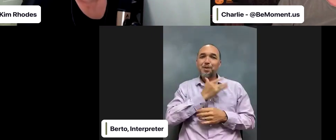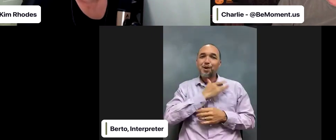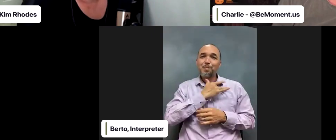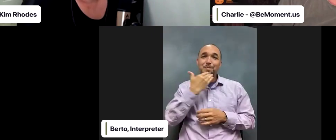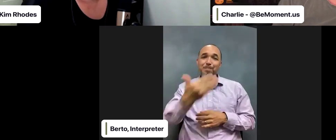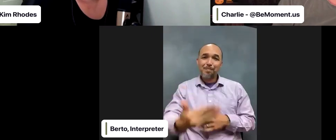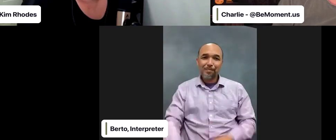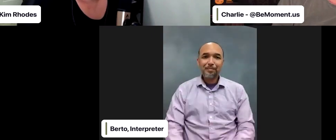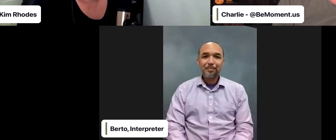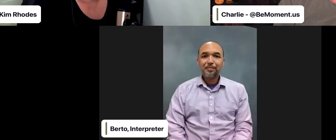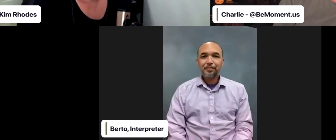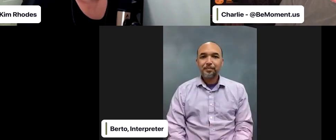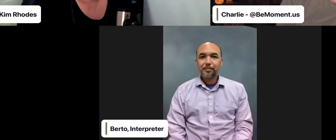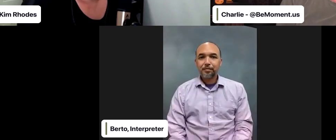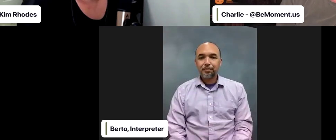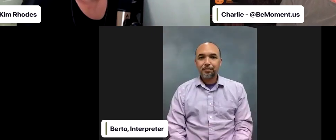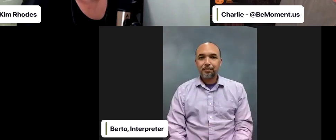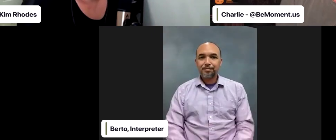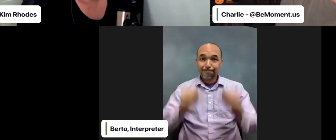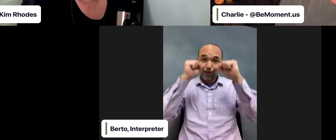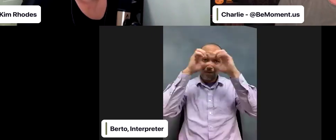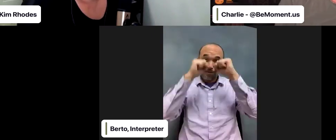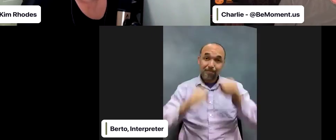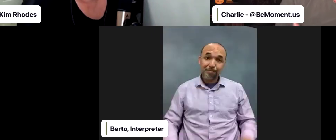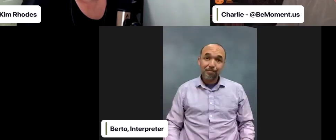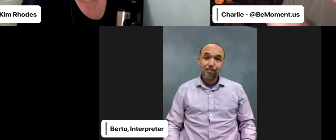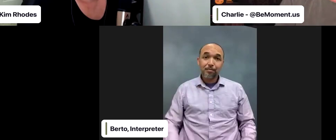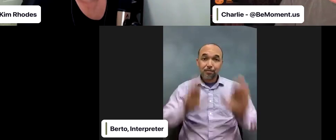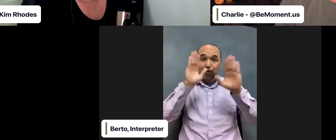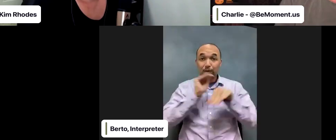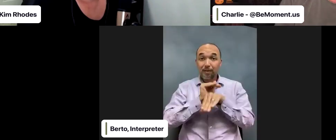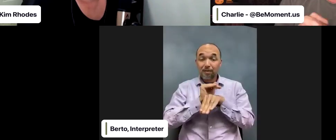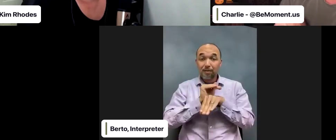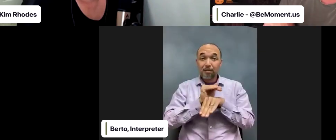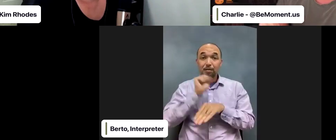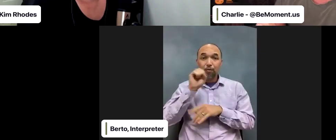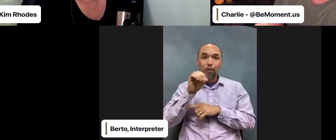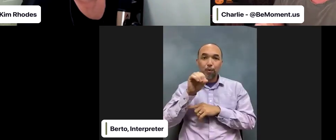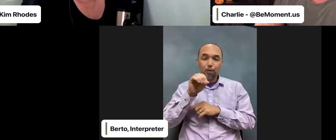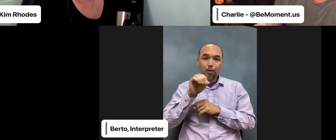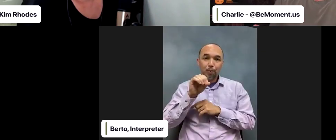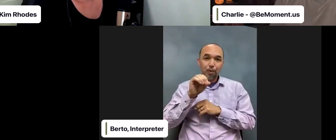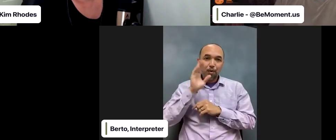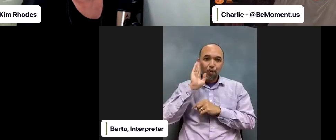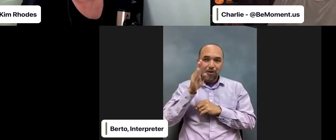buddy. Amazing. What a great night. All right. So we're gonna be bringing you in as a panelist if you've done this